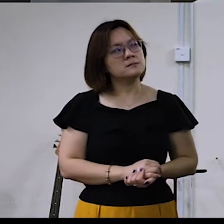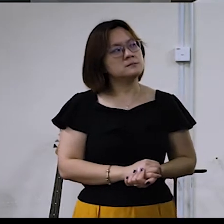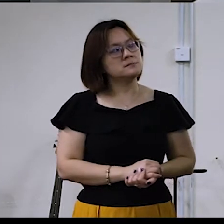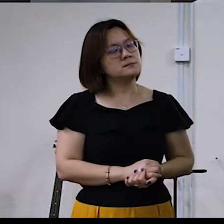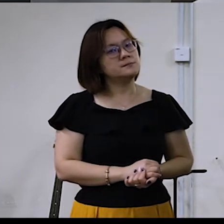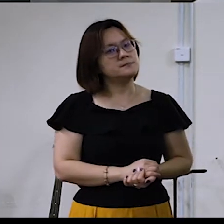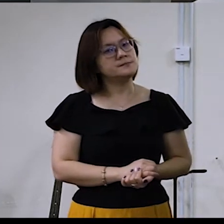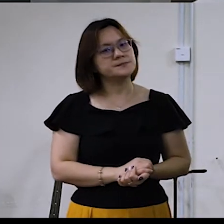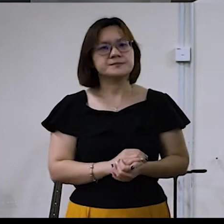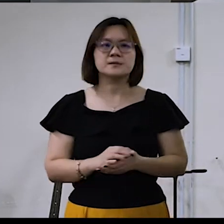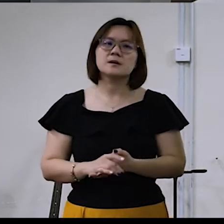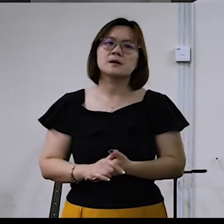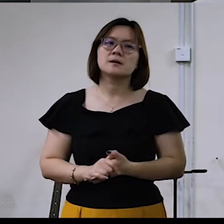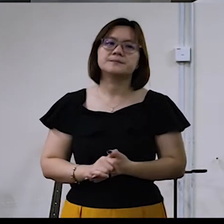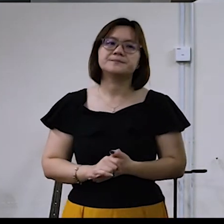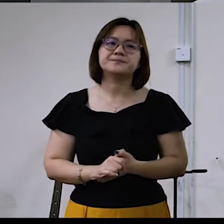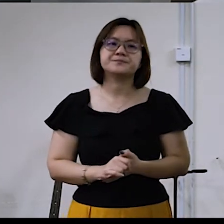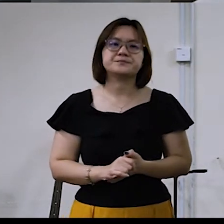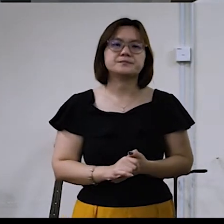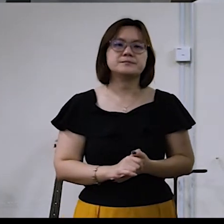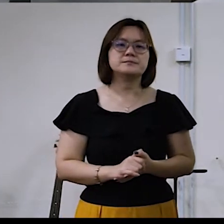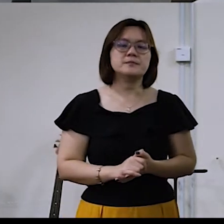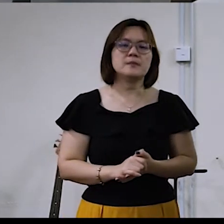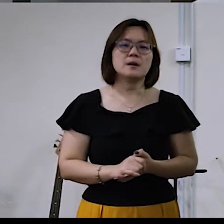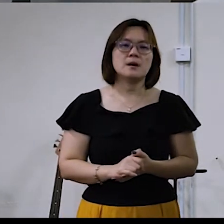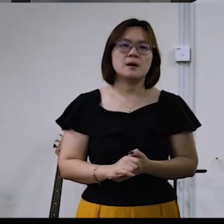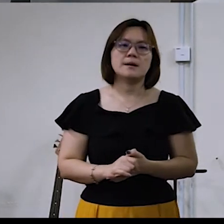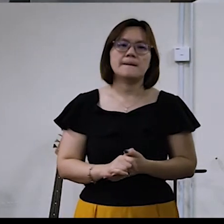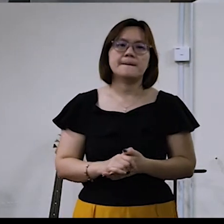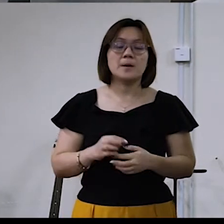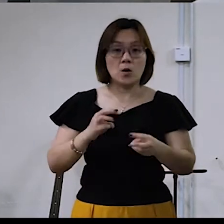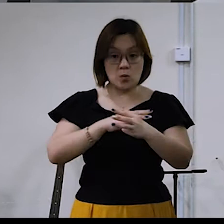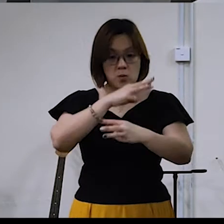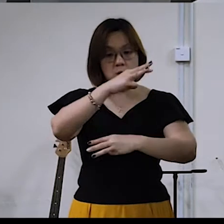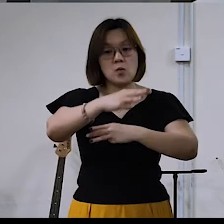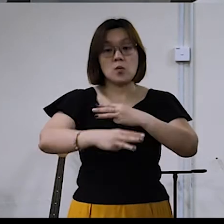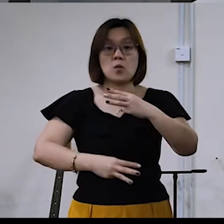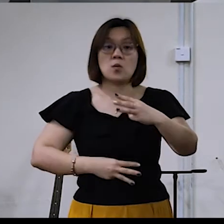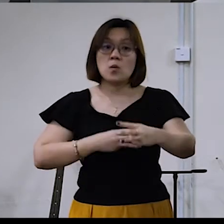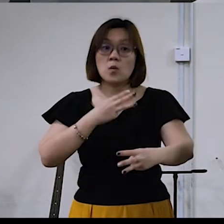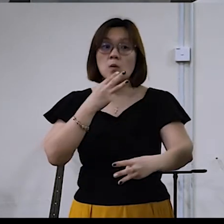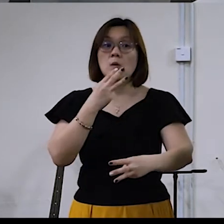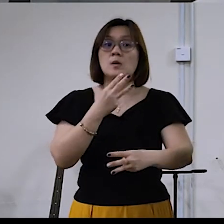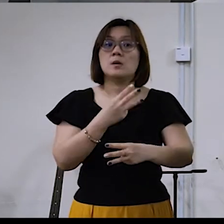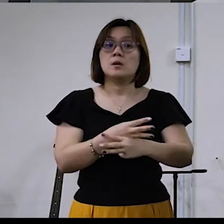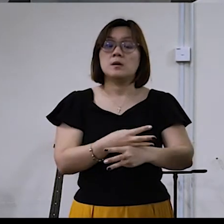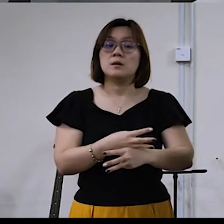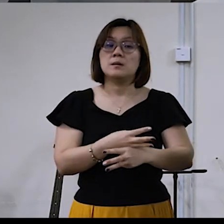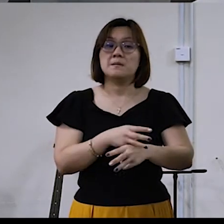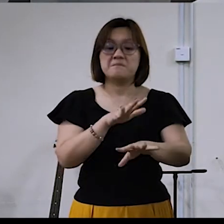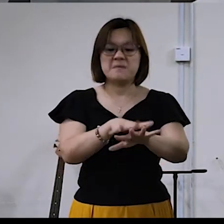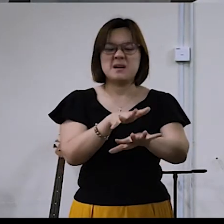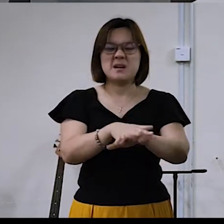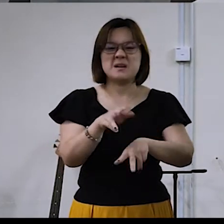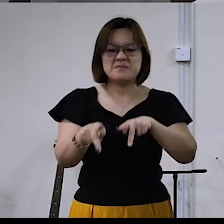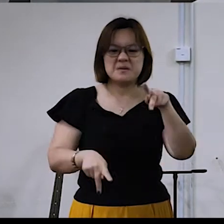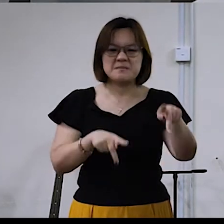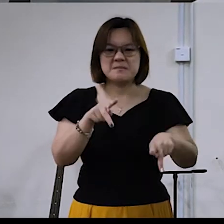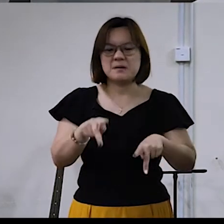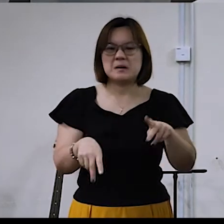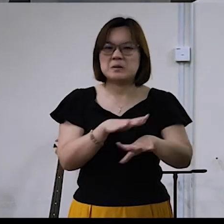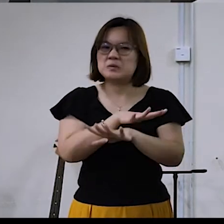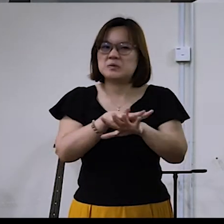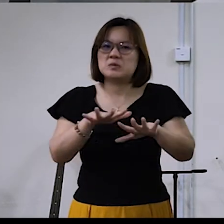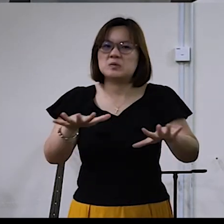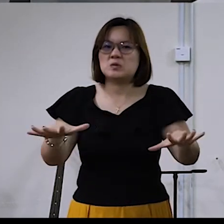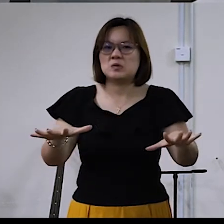people who do not believe in Jesus. The world cannot receive. So you don't believe in Jesus? No way you can have the Holy